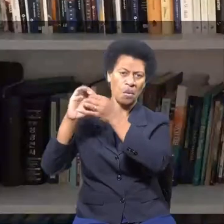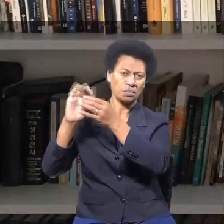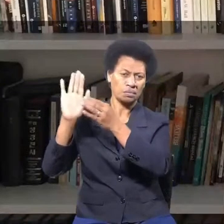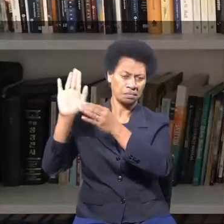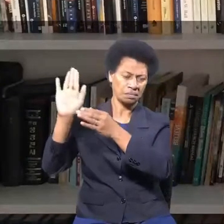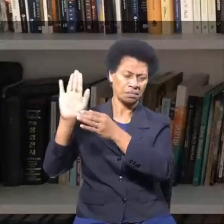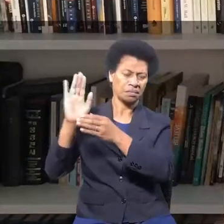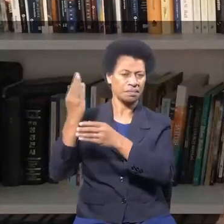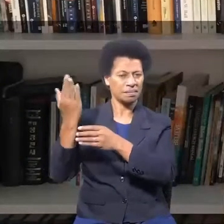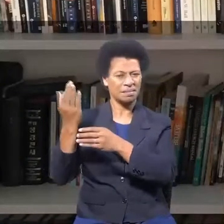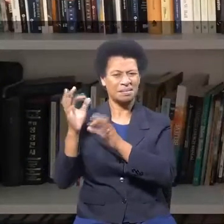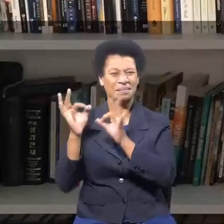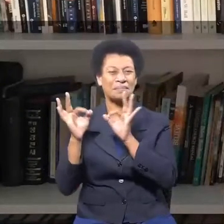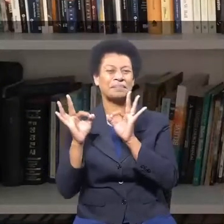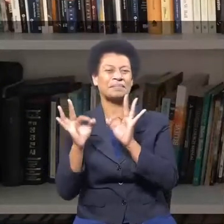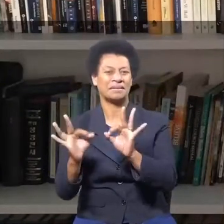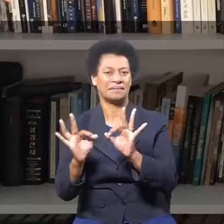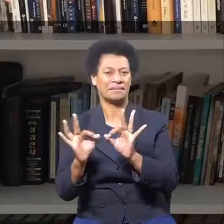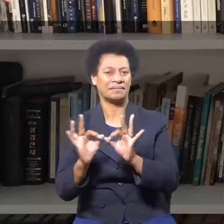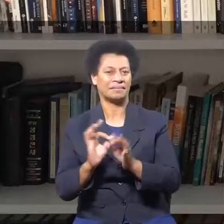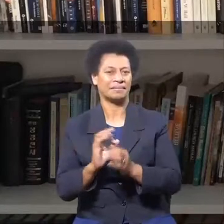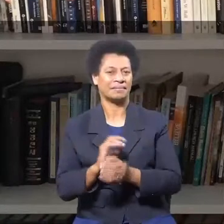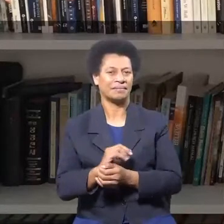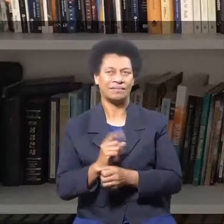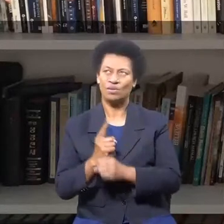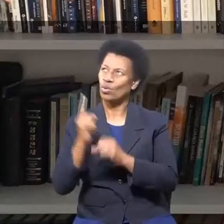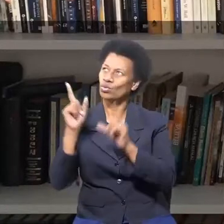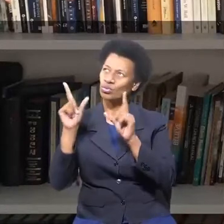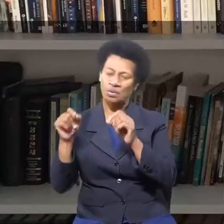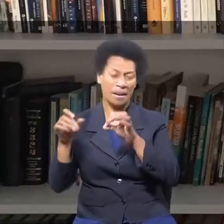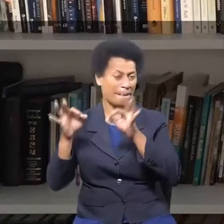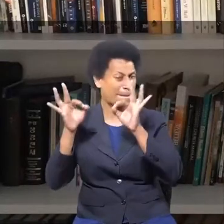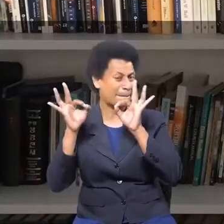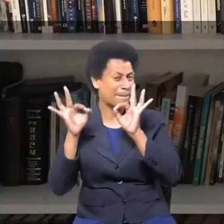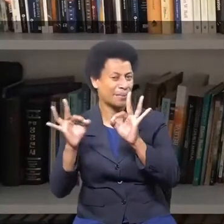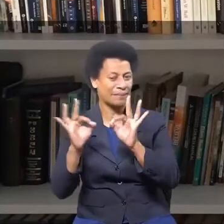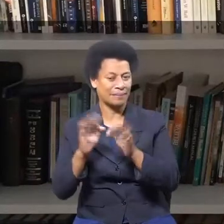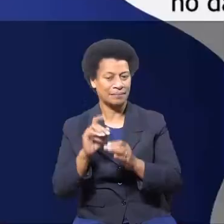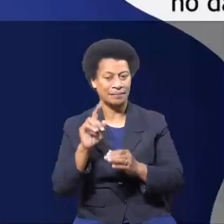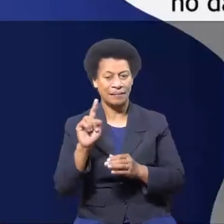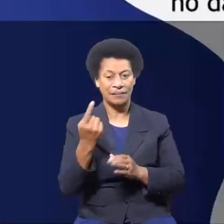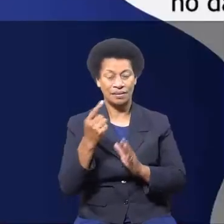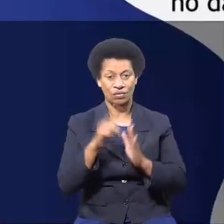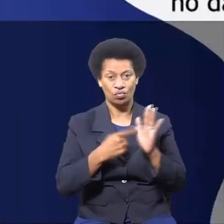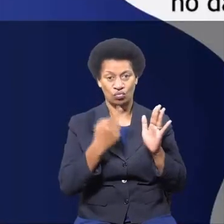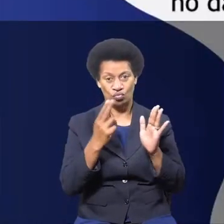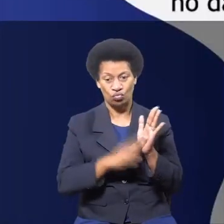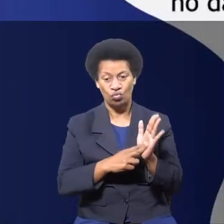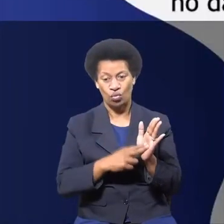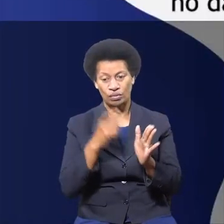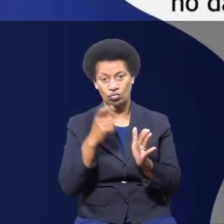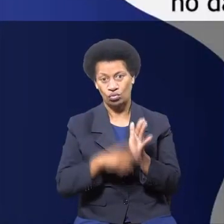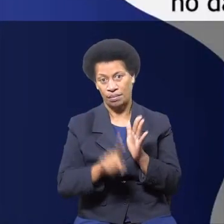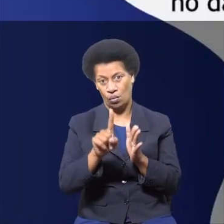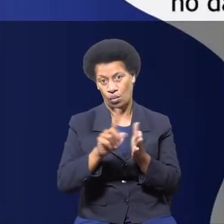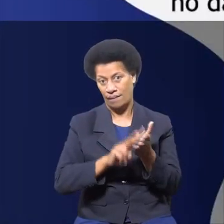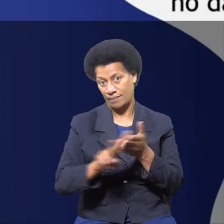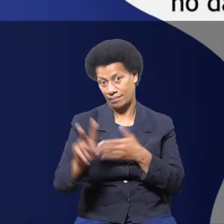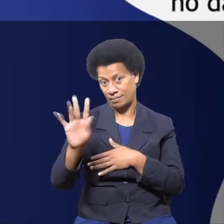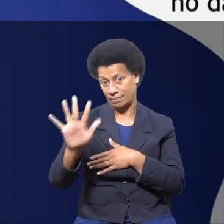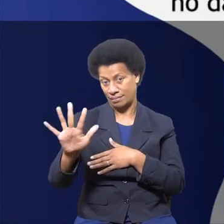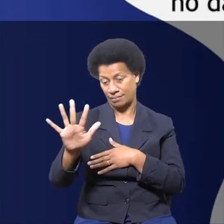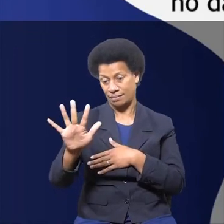perfect." Everything God does is perfect. And in 1 John, the letter that John